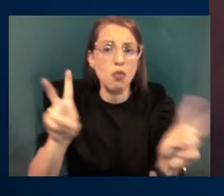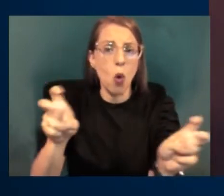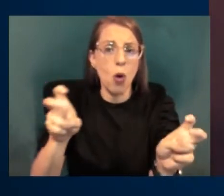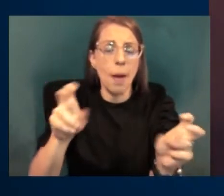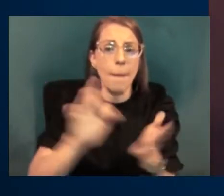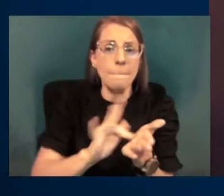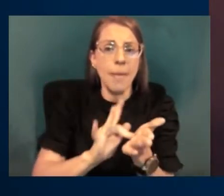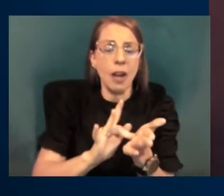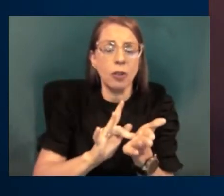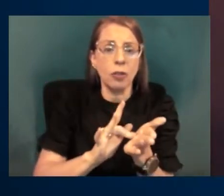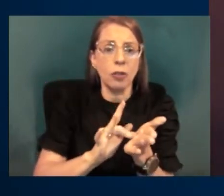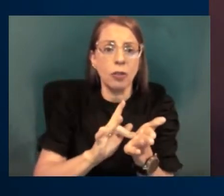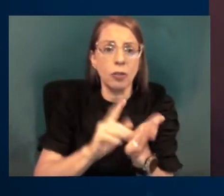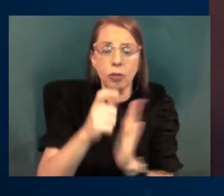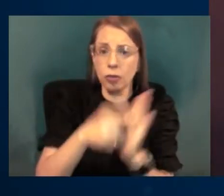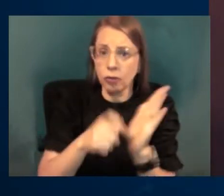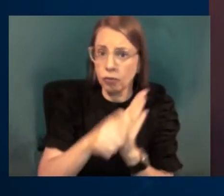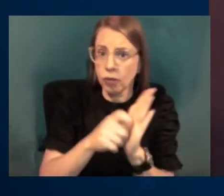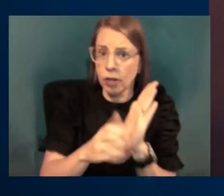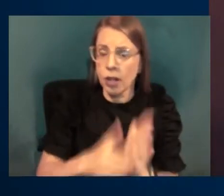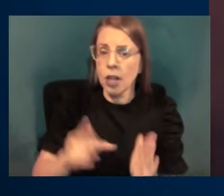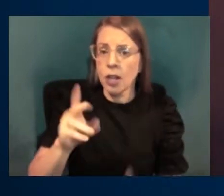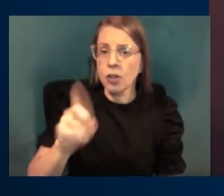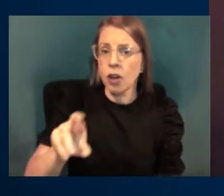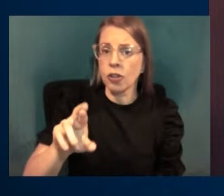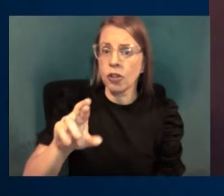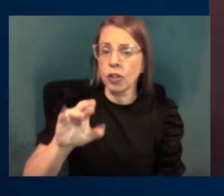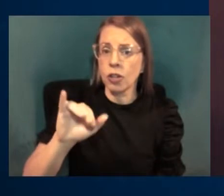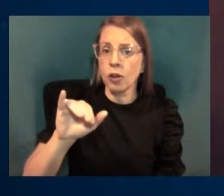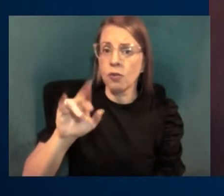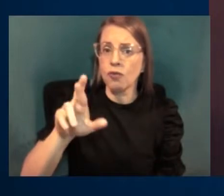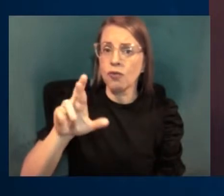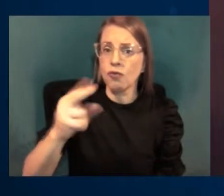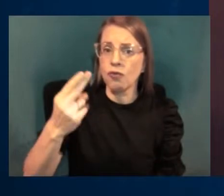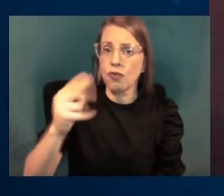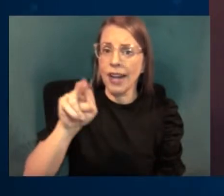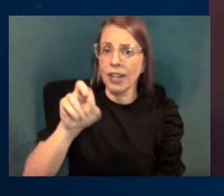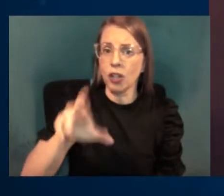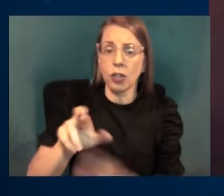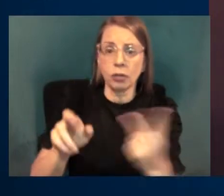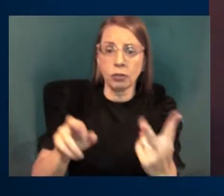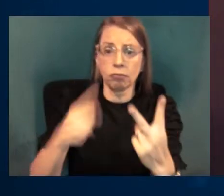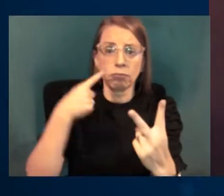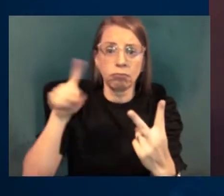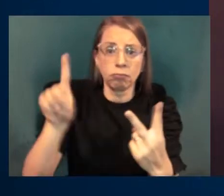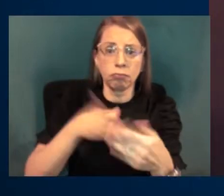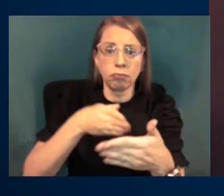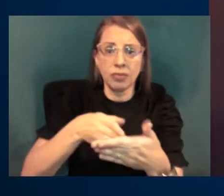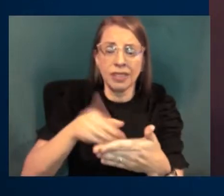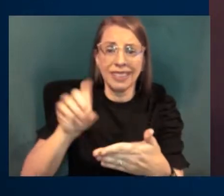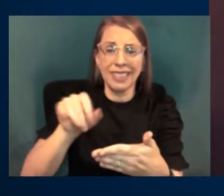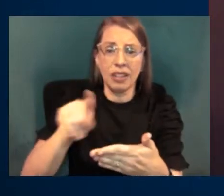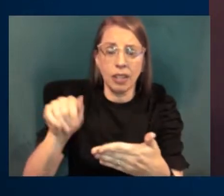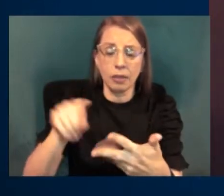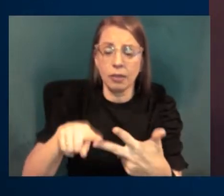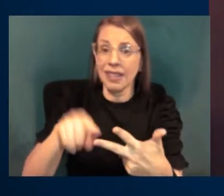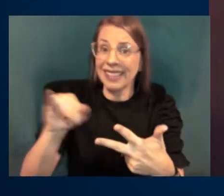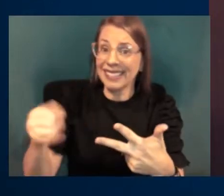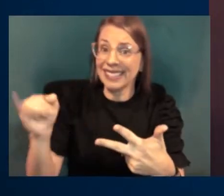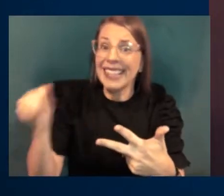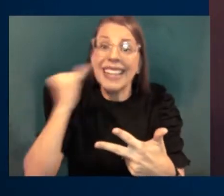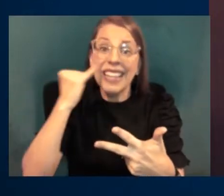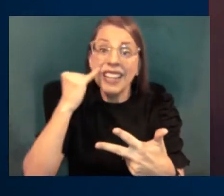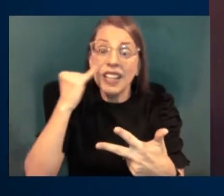medical analyst, Dr. Jonathan Reiner, and he said, we have 2 very effective vaccines against the Delta variant, and if the Johnson & Johnson vaccine